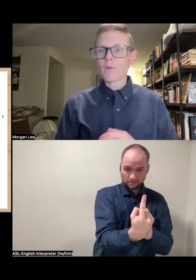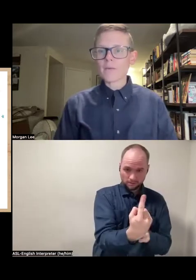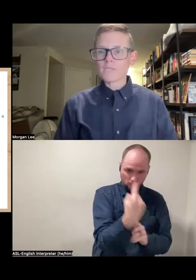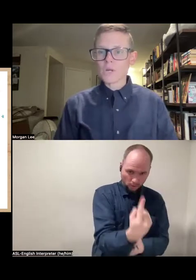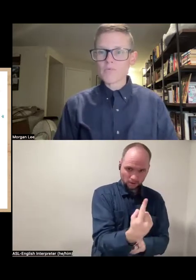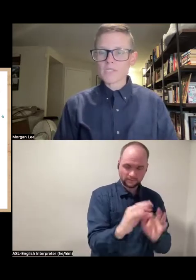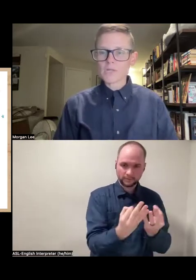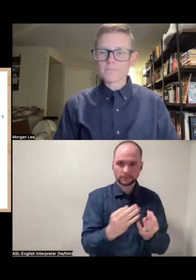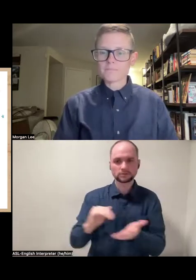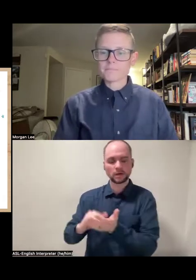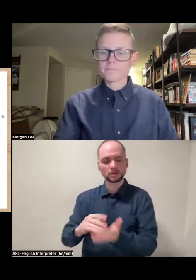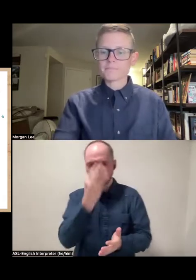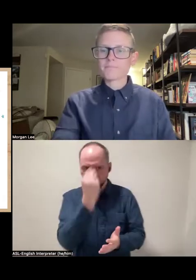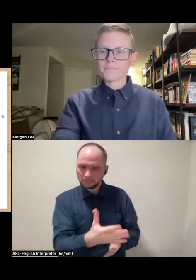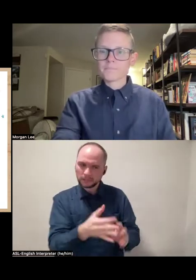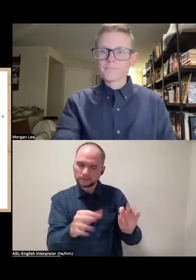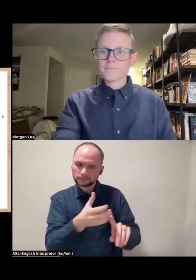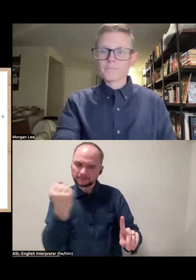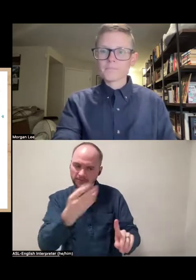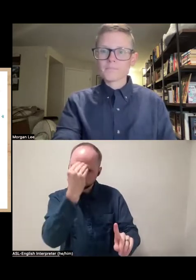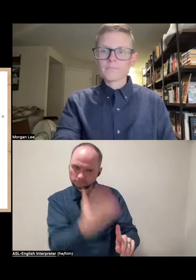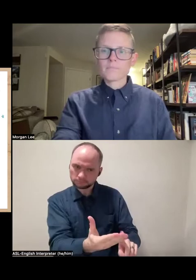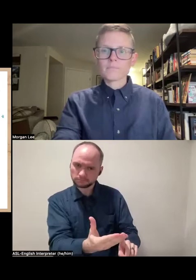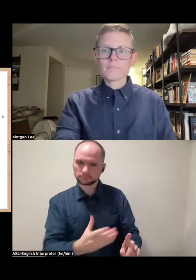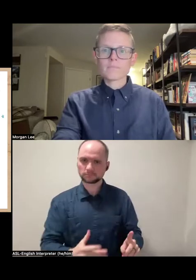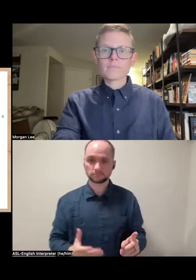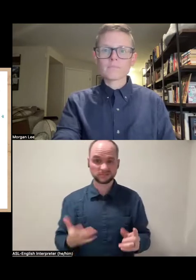them about language deprivation.